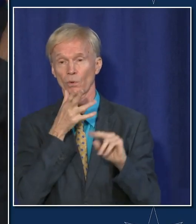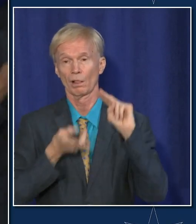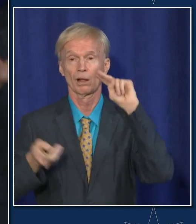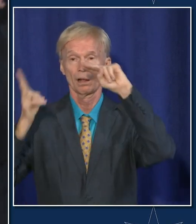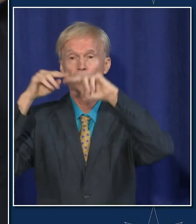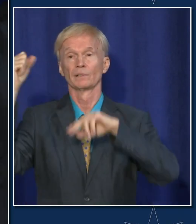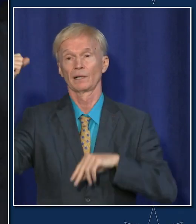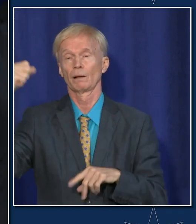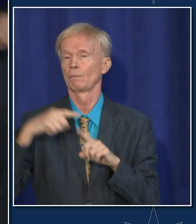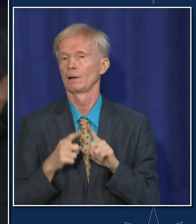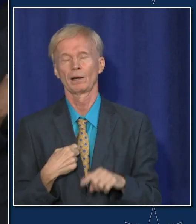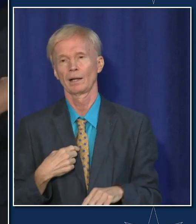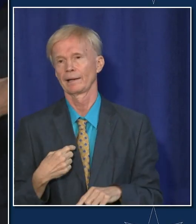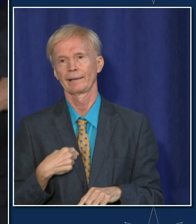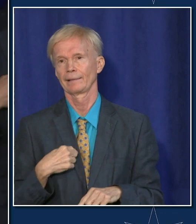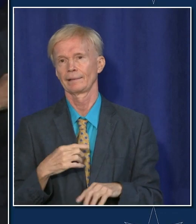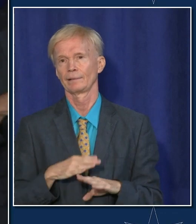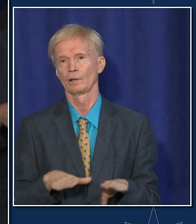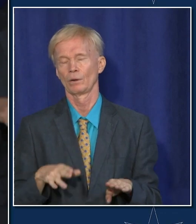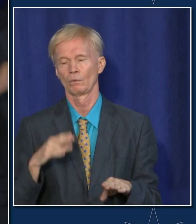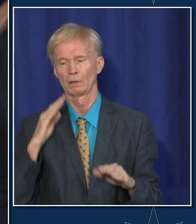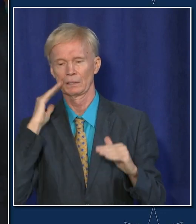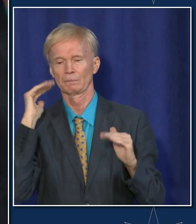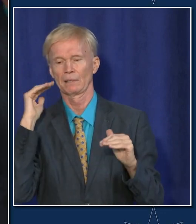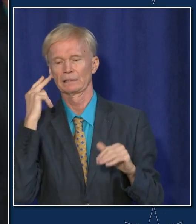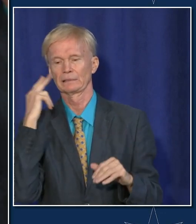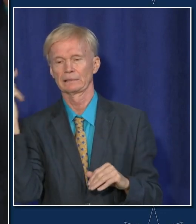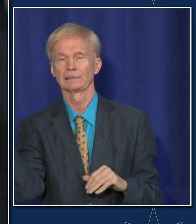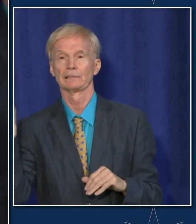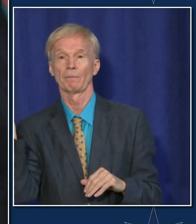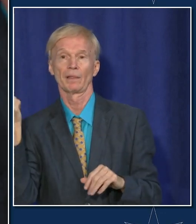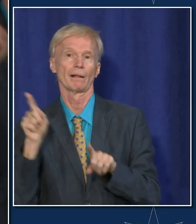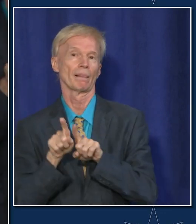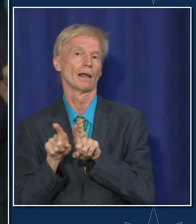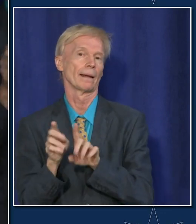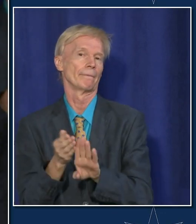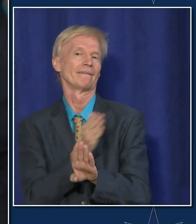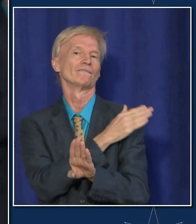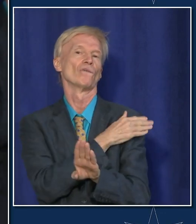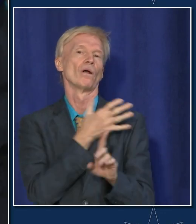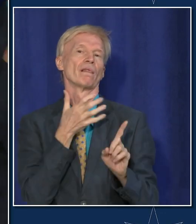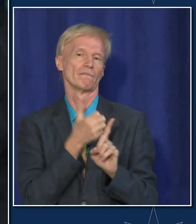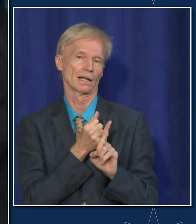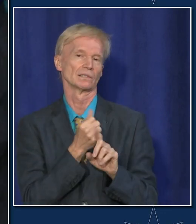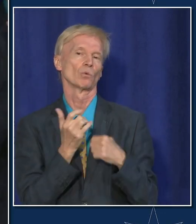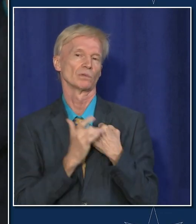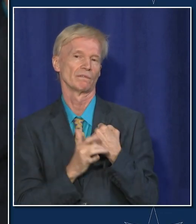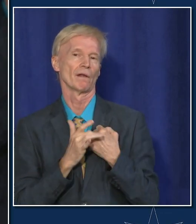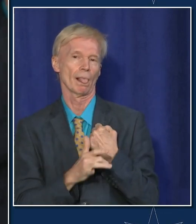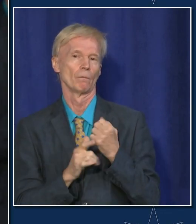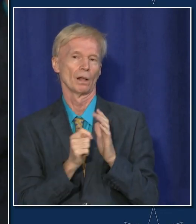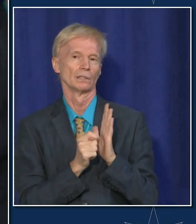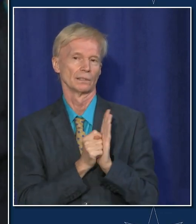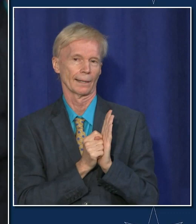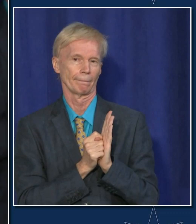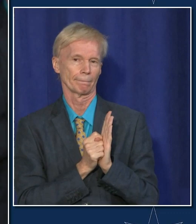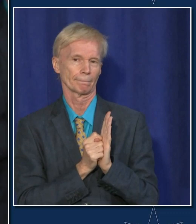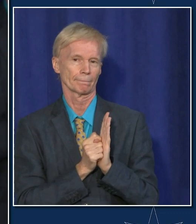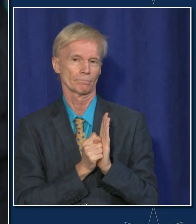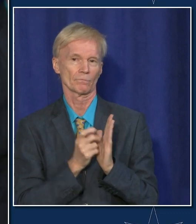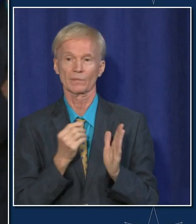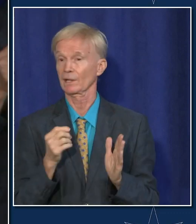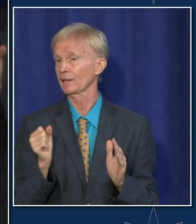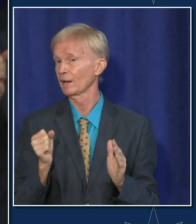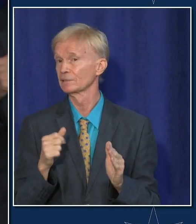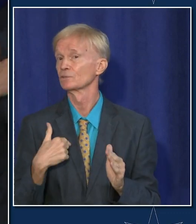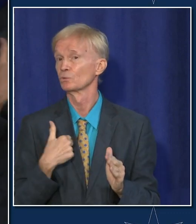But nothing, I don't anticipate seeing anything like what we saw prior to a vaccine being available, and where we're not overwhelming our healthcare